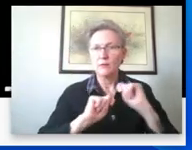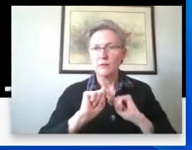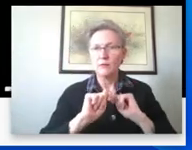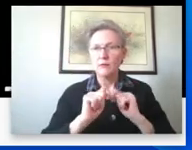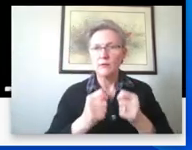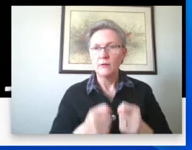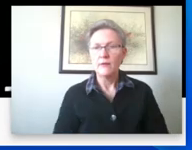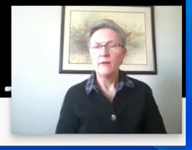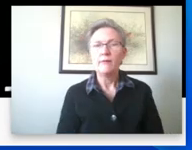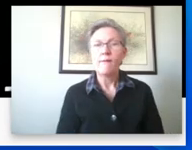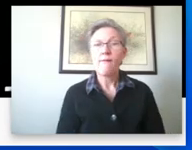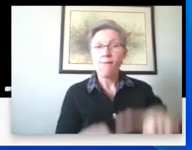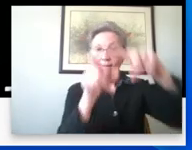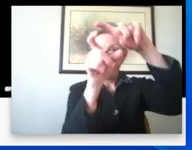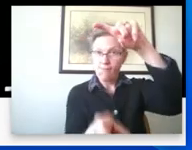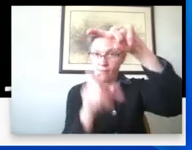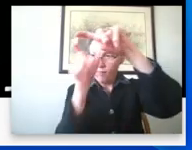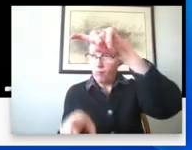Oops.